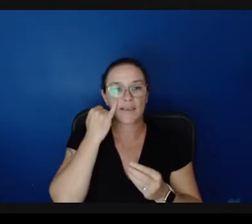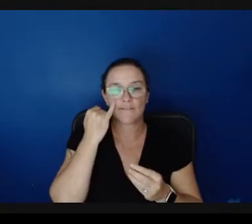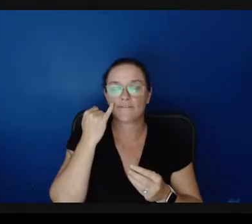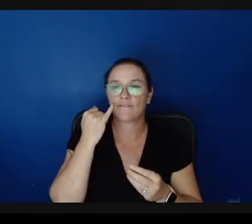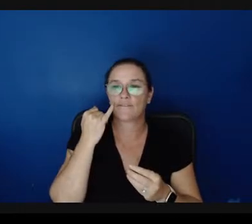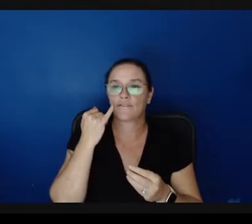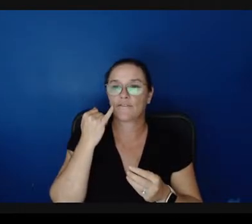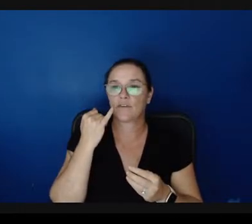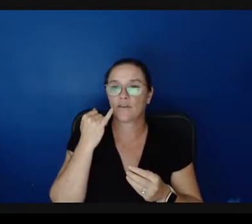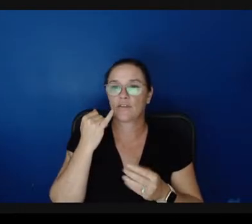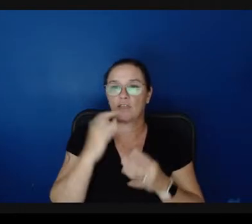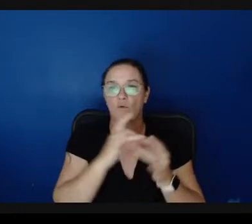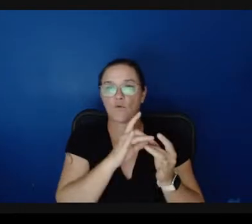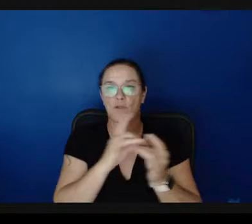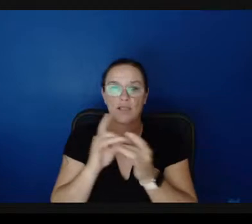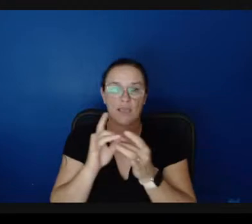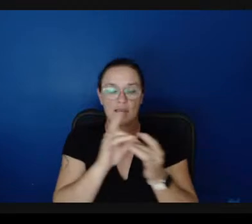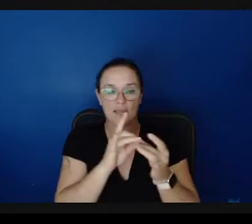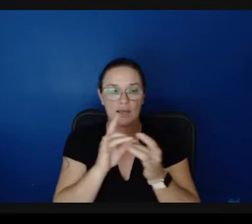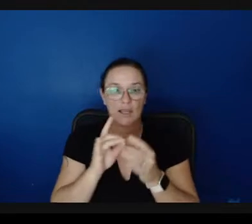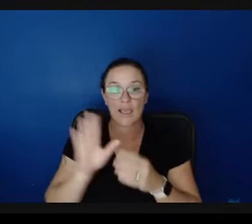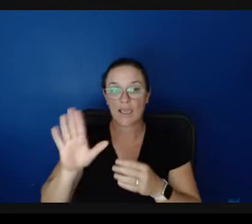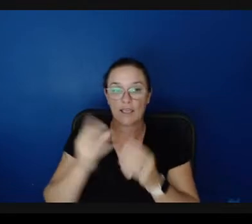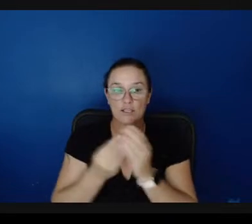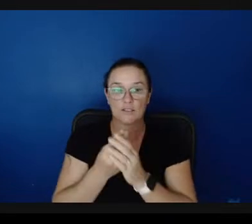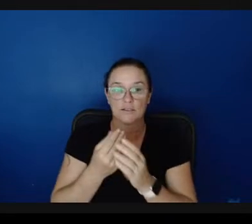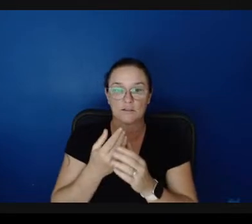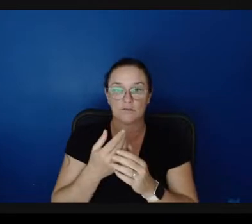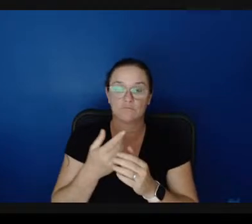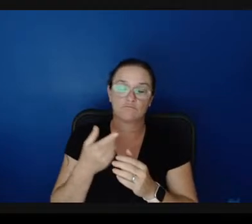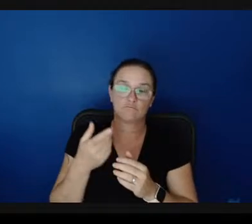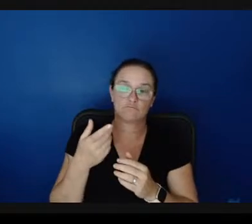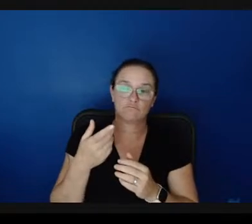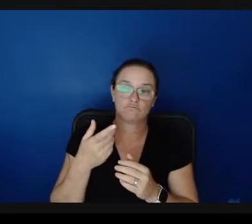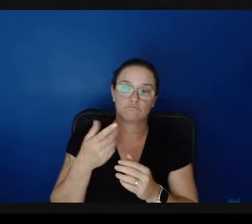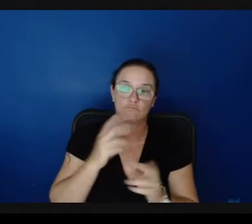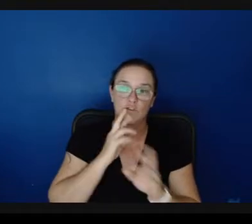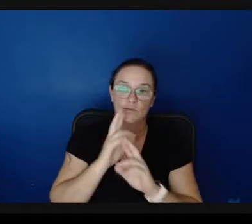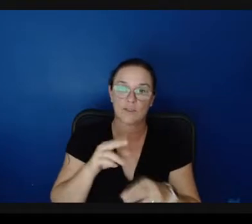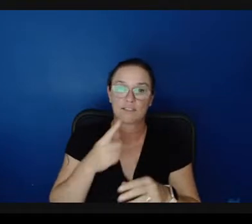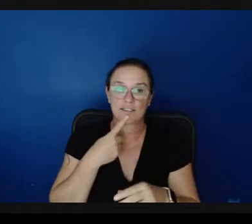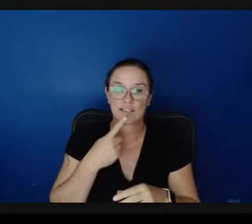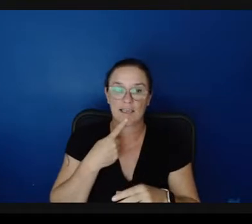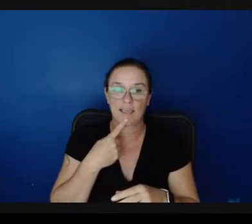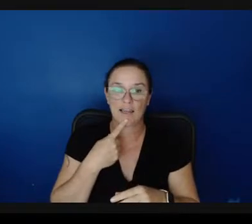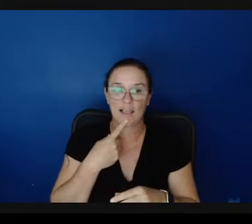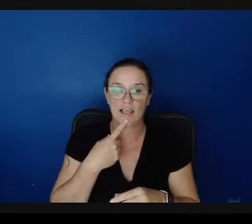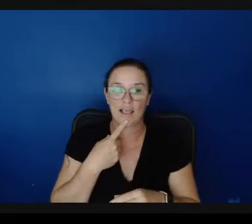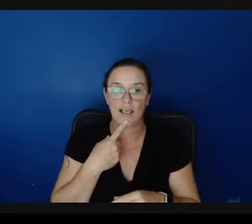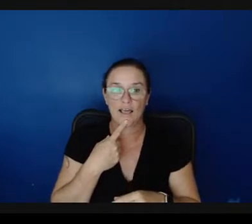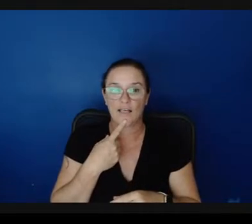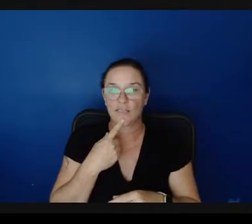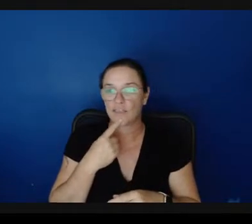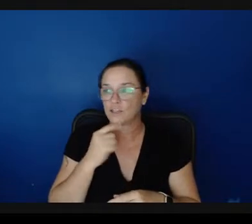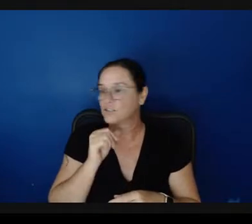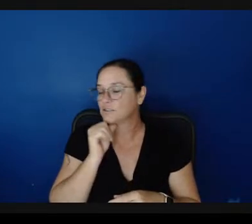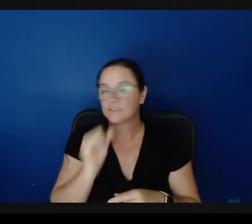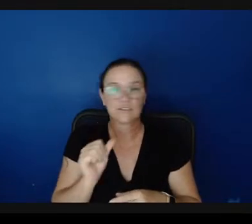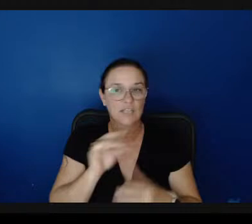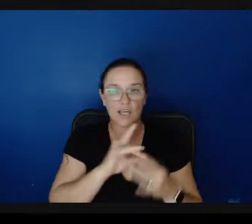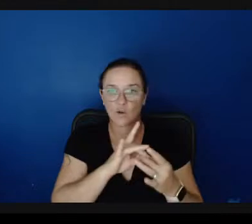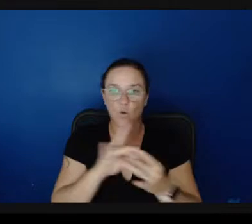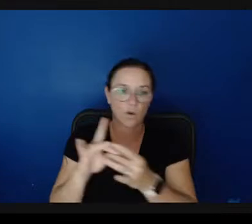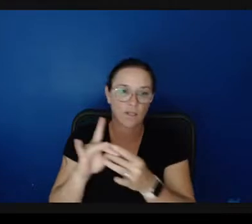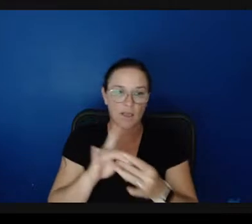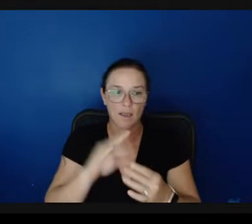correlated in eruptions, and his answer was, as a mapper, they are absolutely anti-correlated. When Mauna Loa has lots of lava flows on its